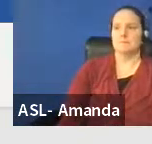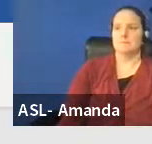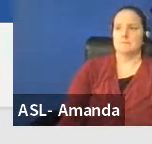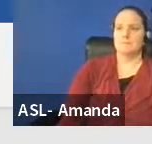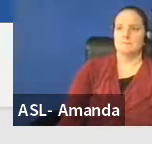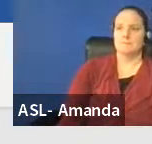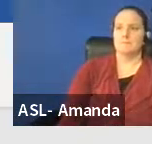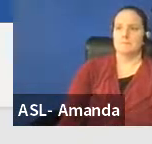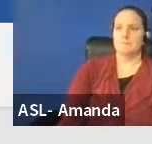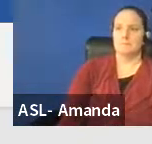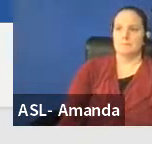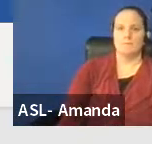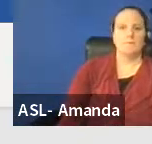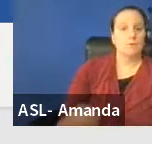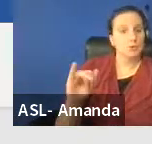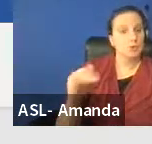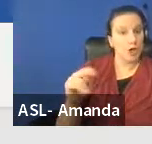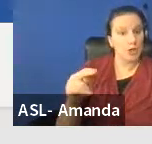That makes sense. John?